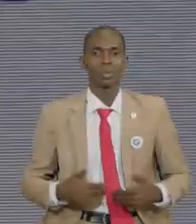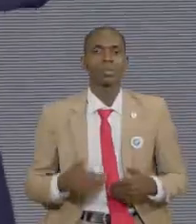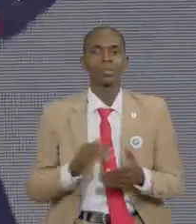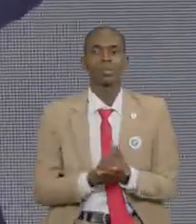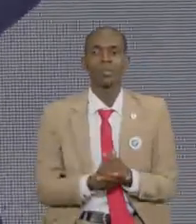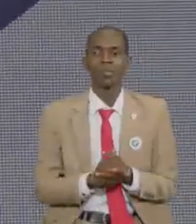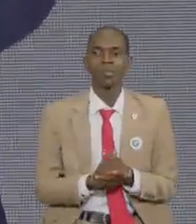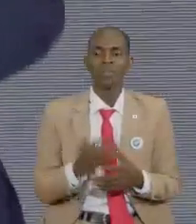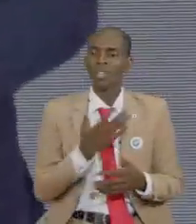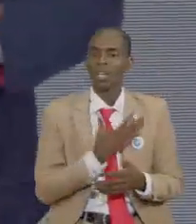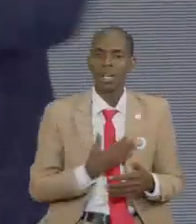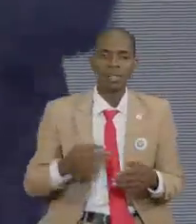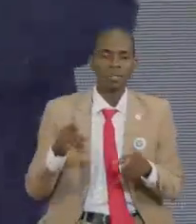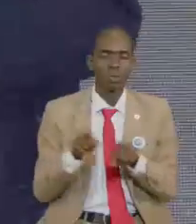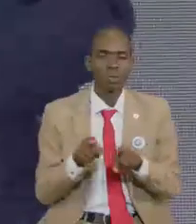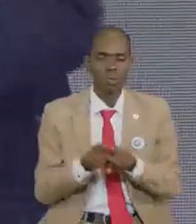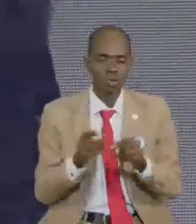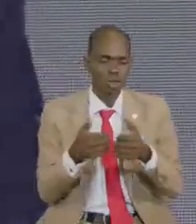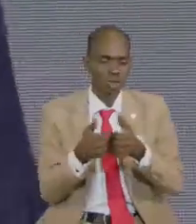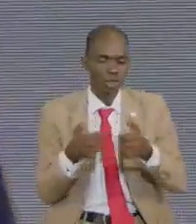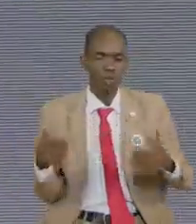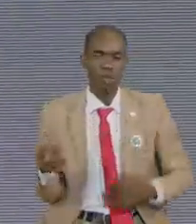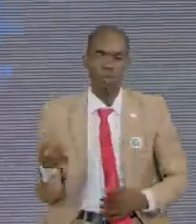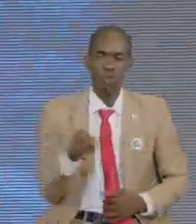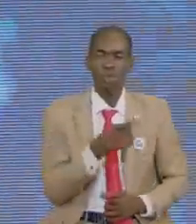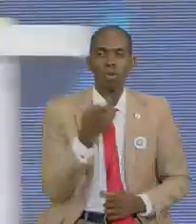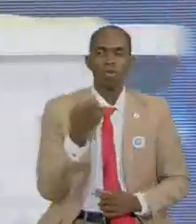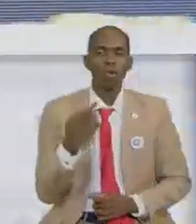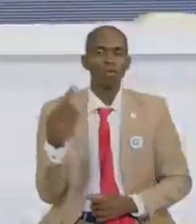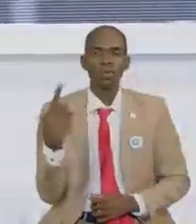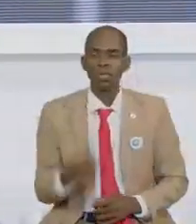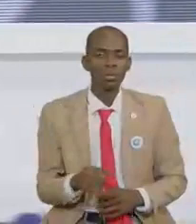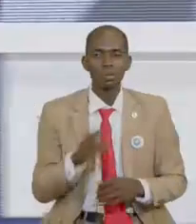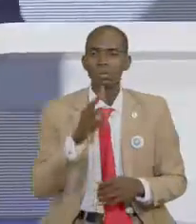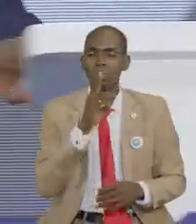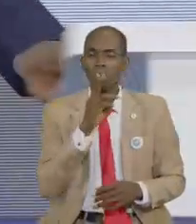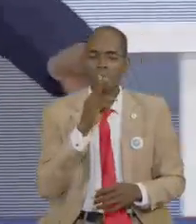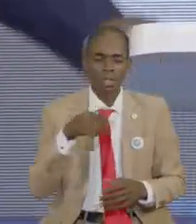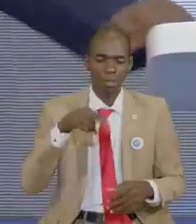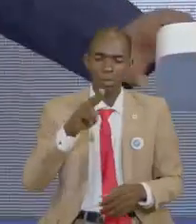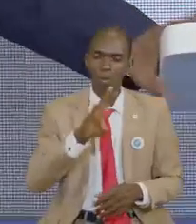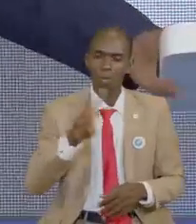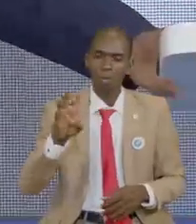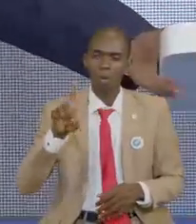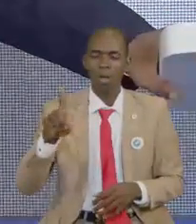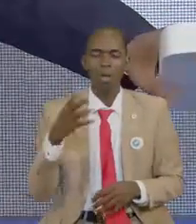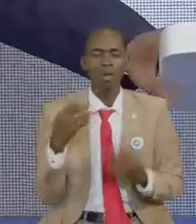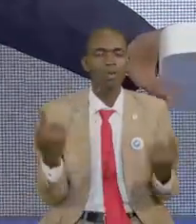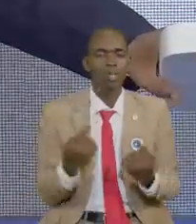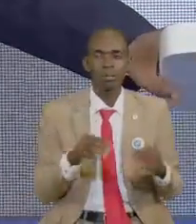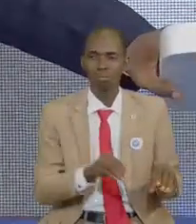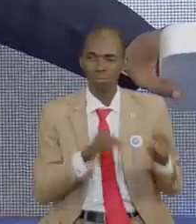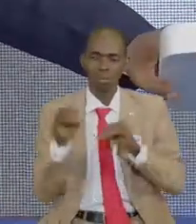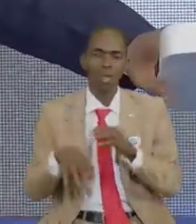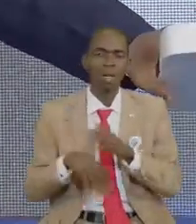and to so separate you from the well of sin, to pull you out and to set you free, that none of